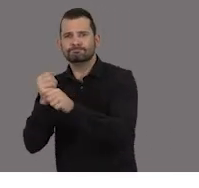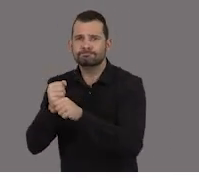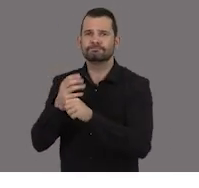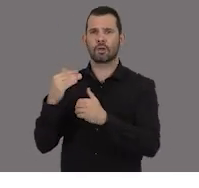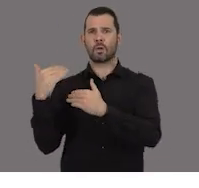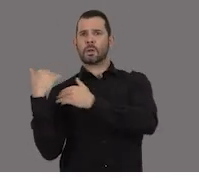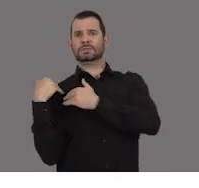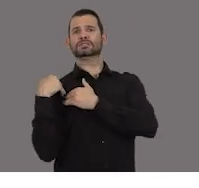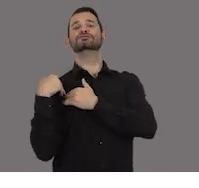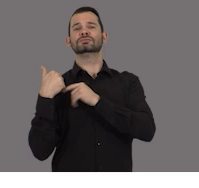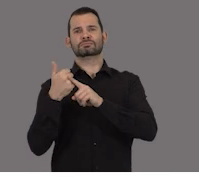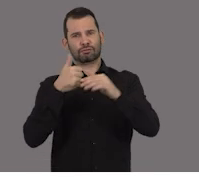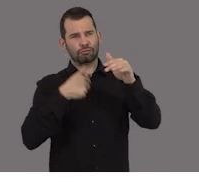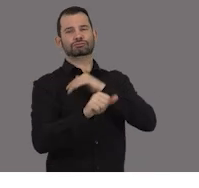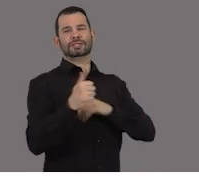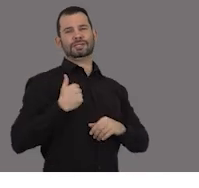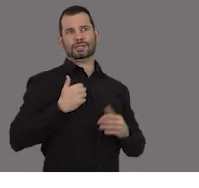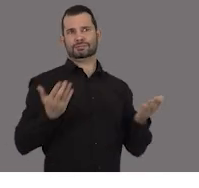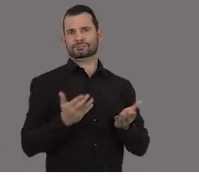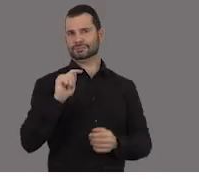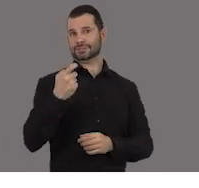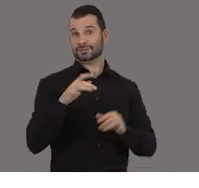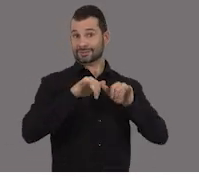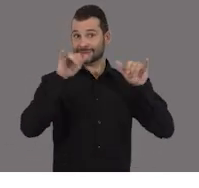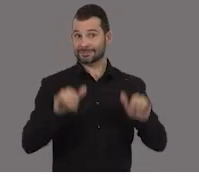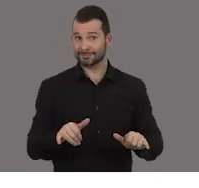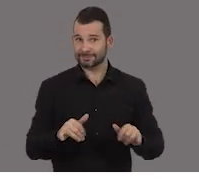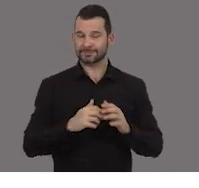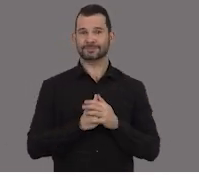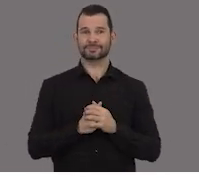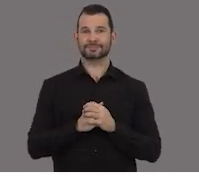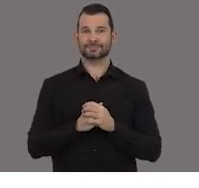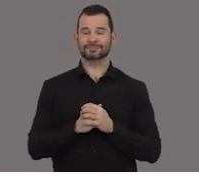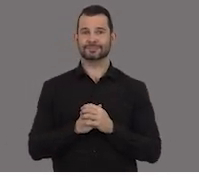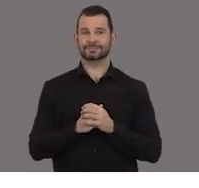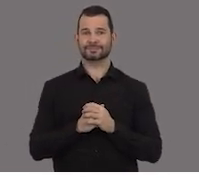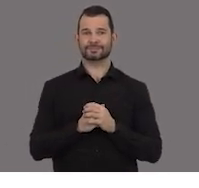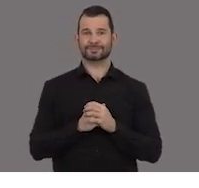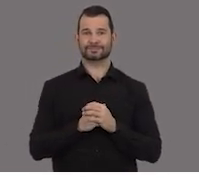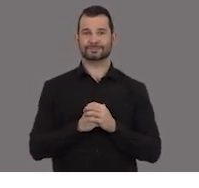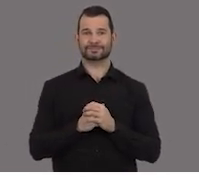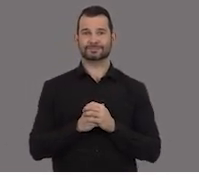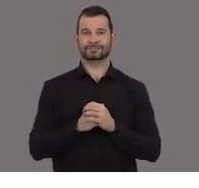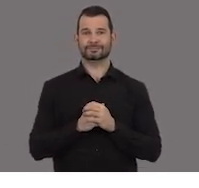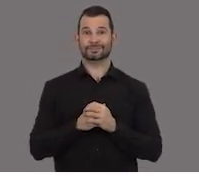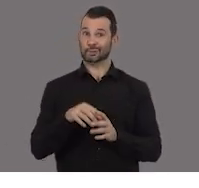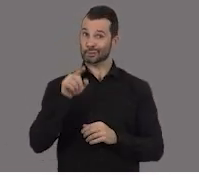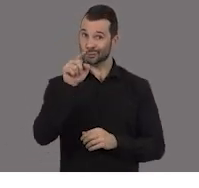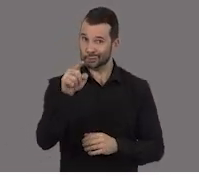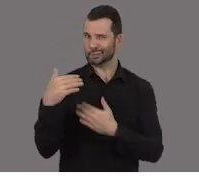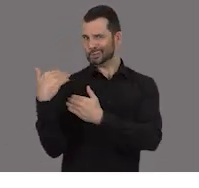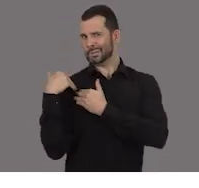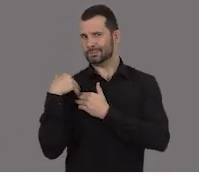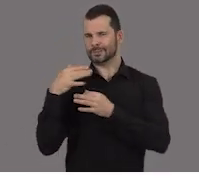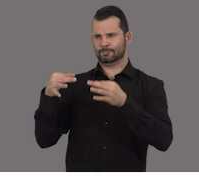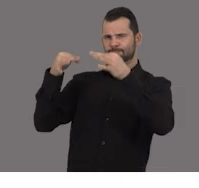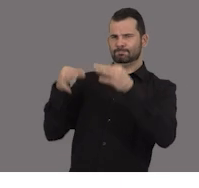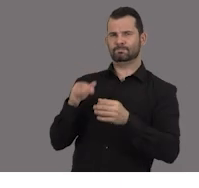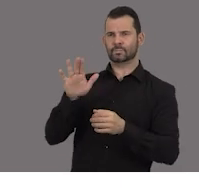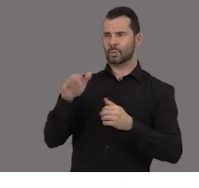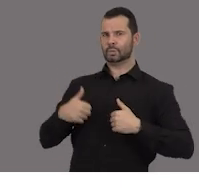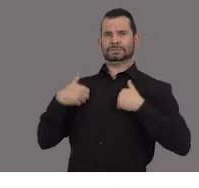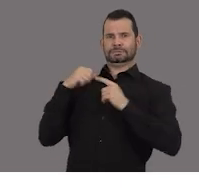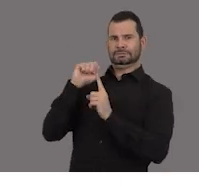your rights, entitlements, and obligations are under Canada's tax system. You